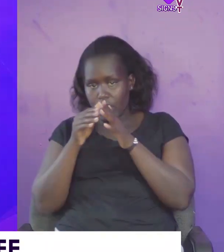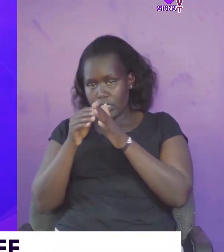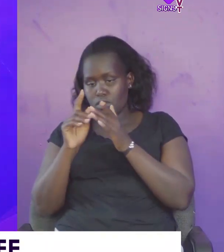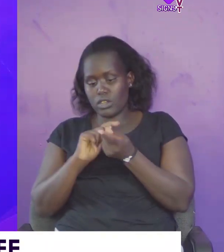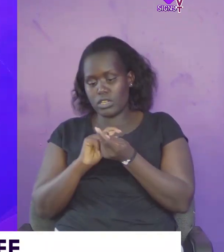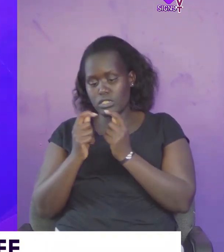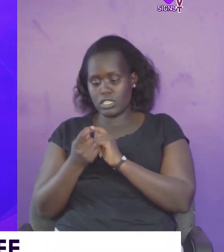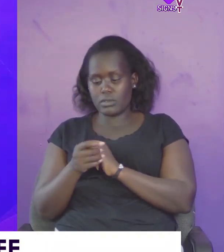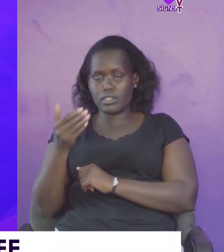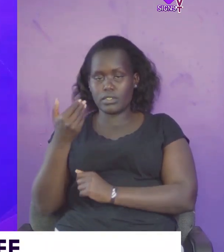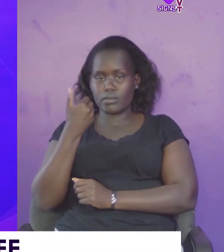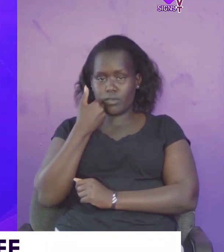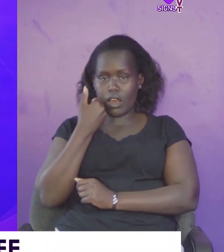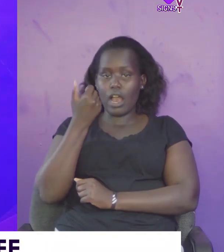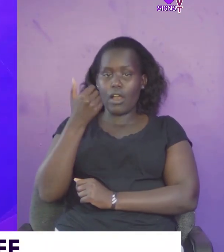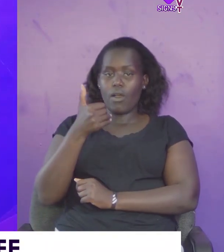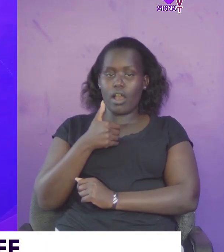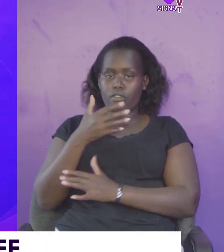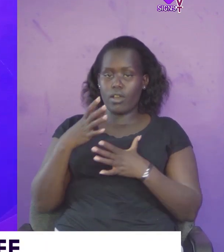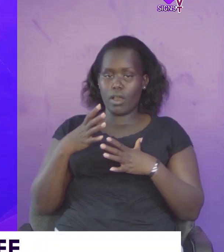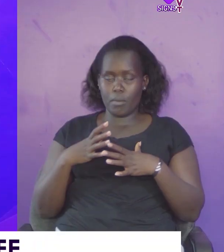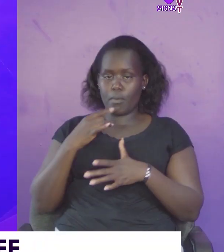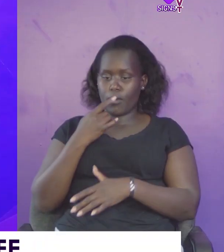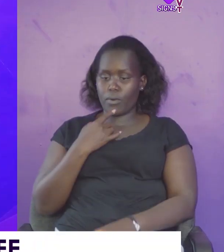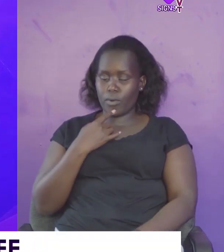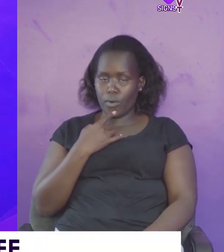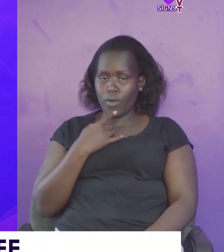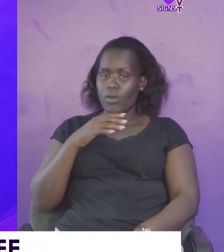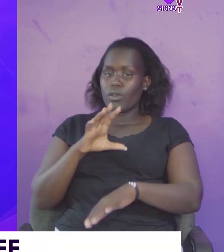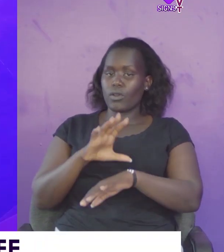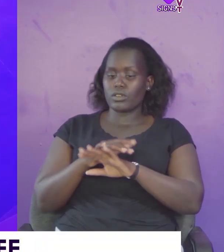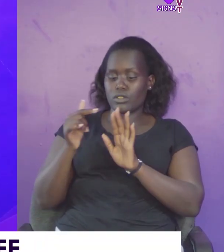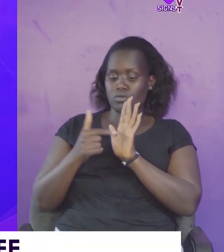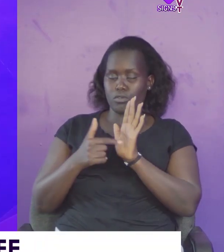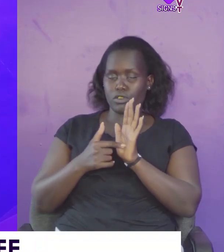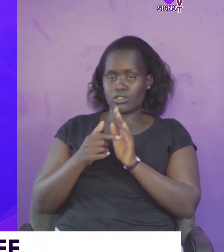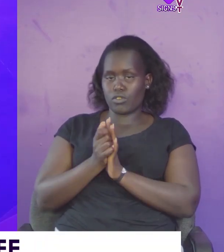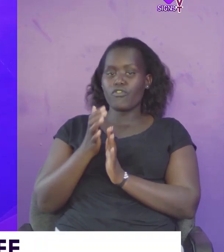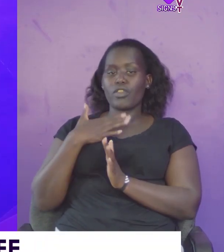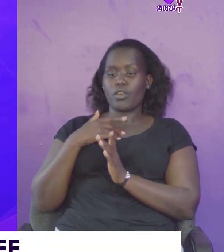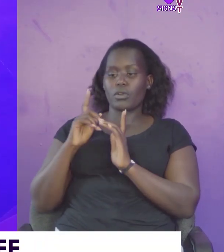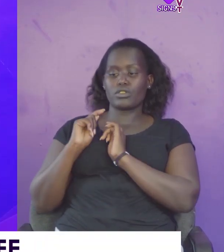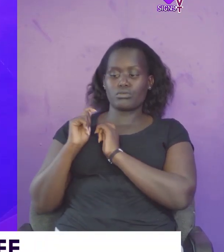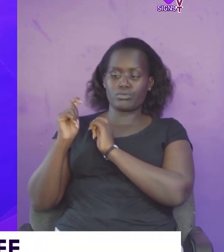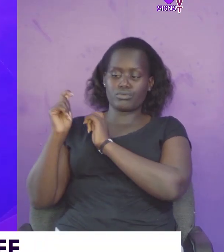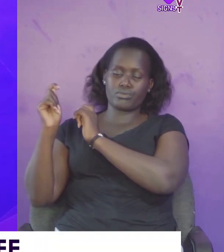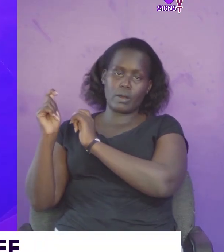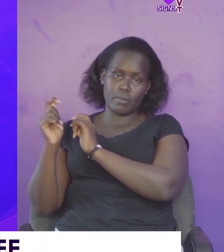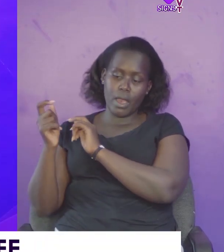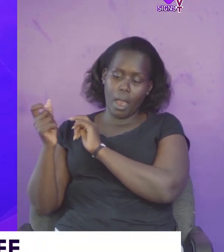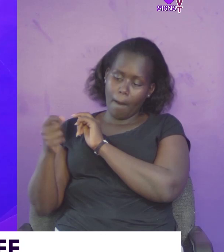diseases. We have people who have literally gotten to points of suicide. In